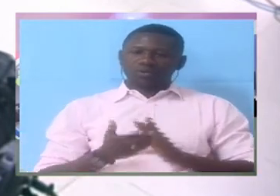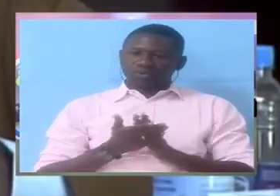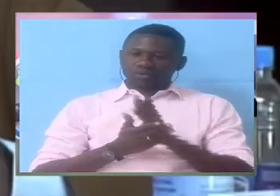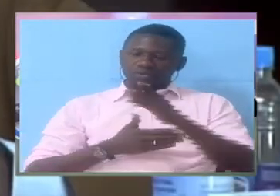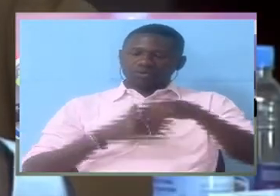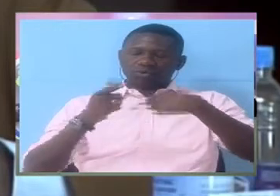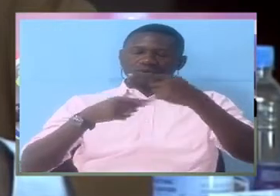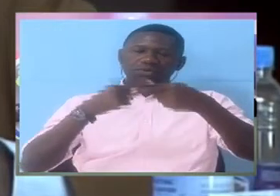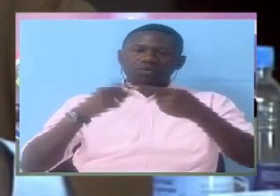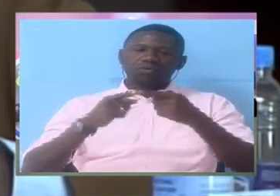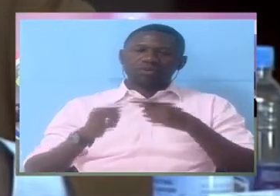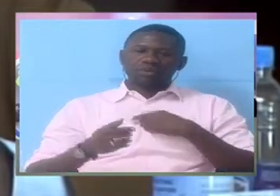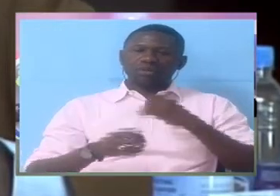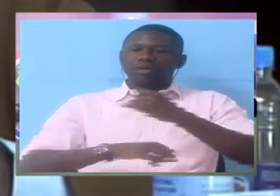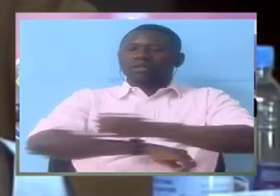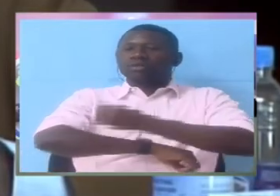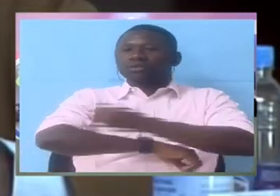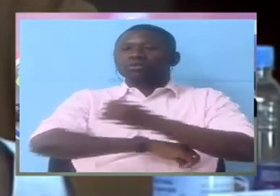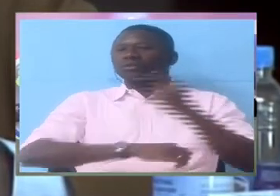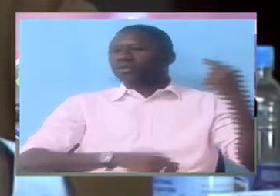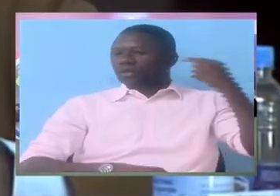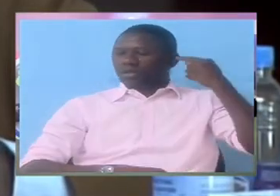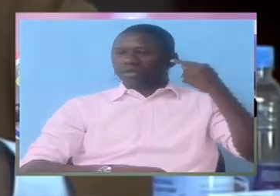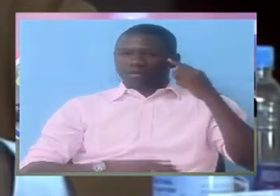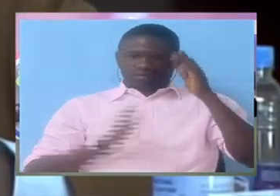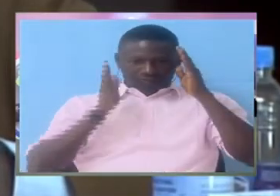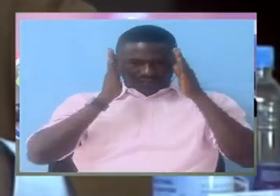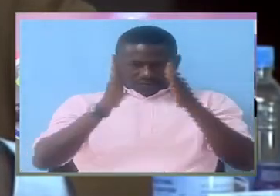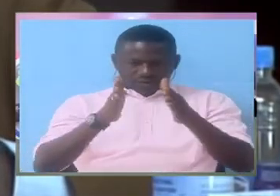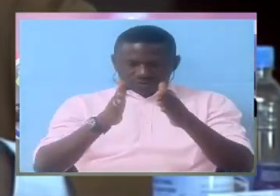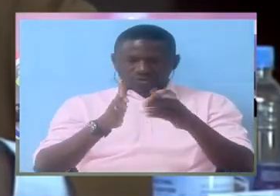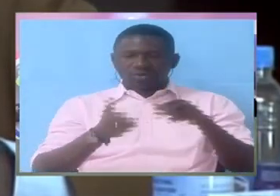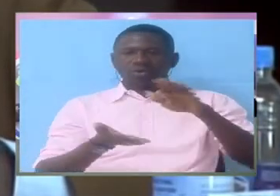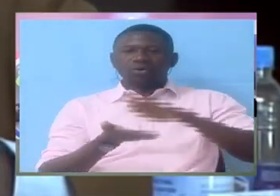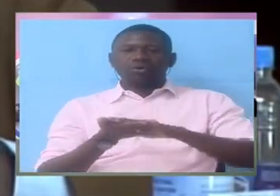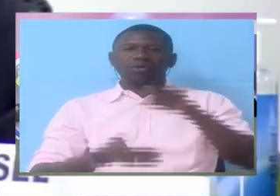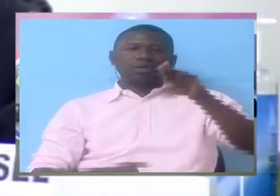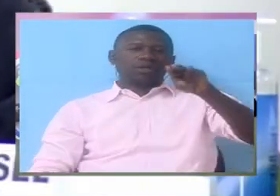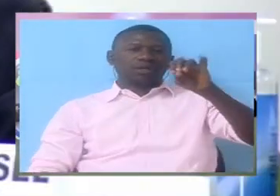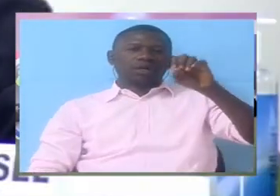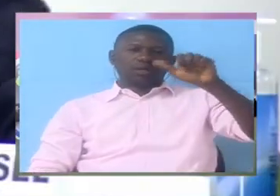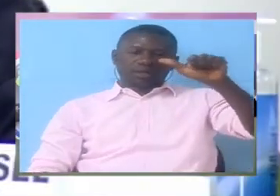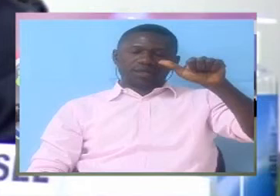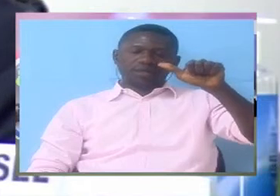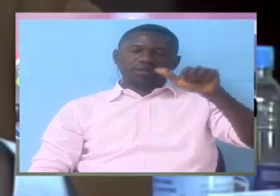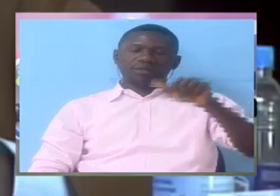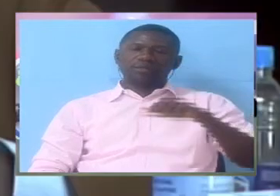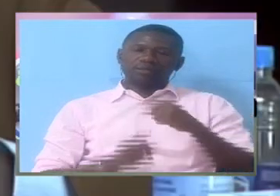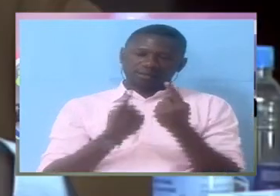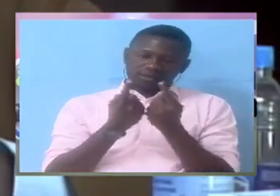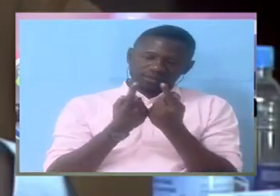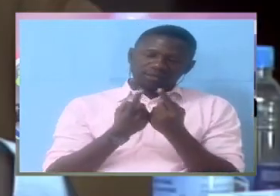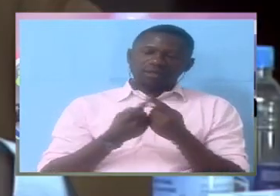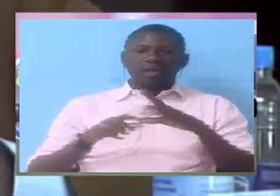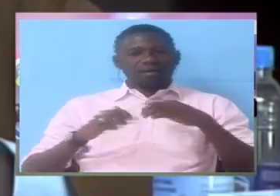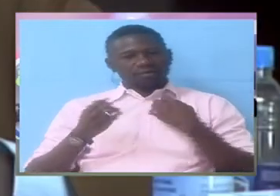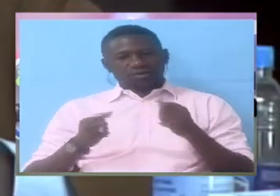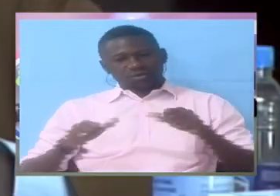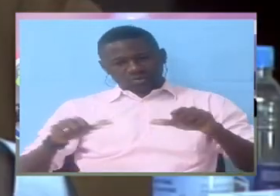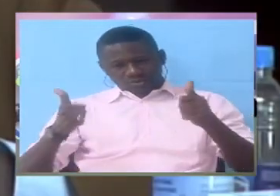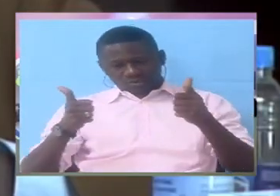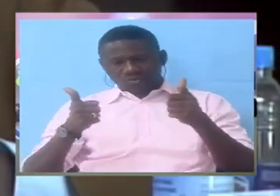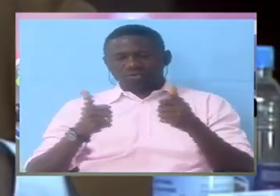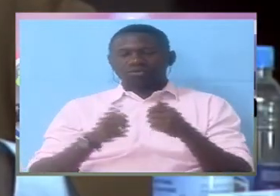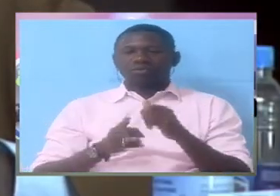institutional hearings with a focus on the National Intelligence Agency, NIA. If you are continuing with that and you're